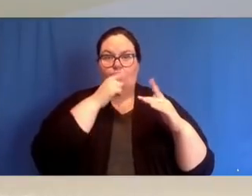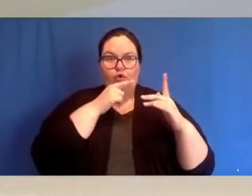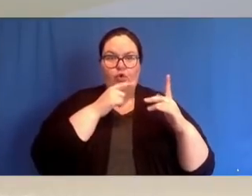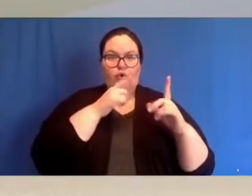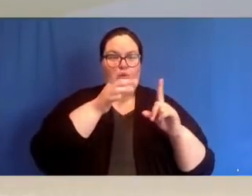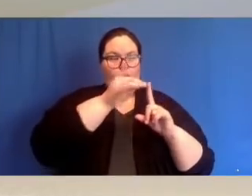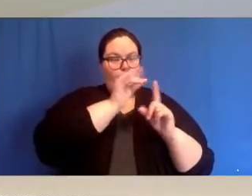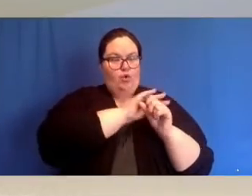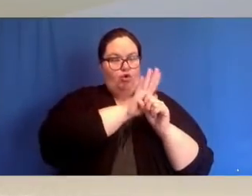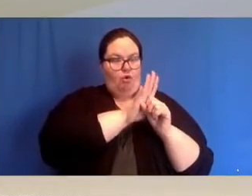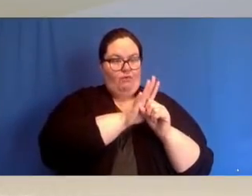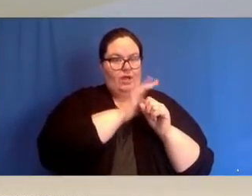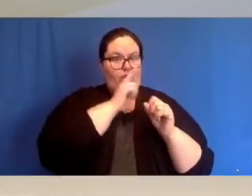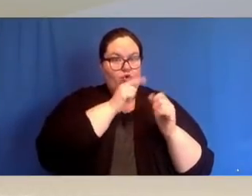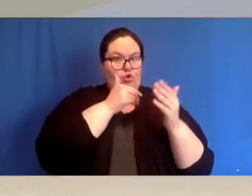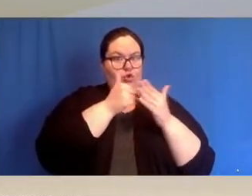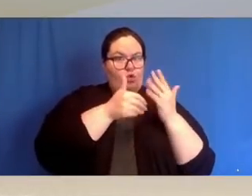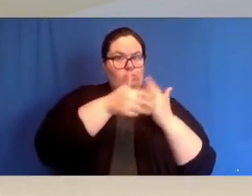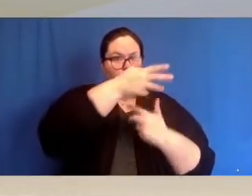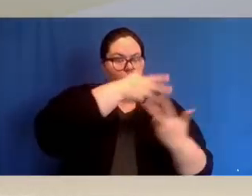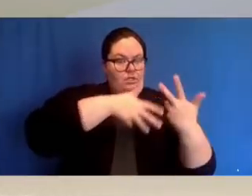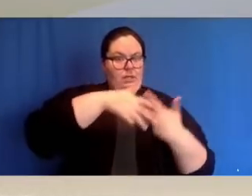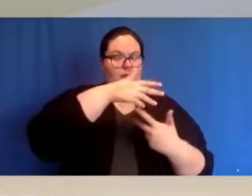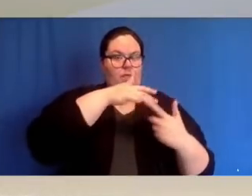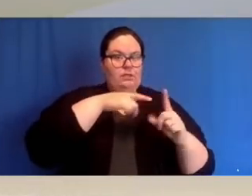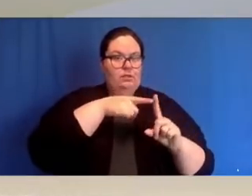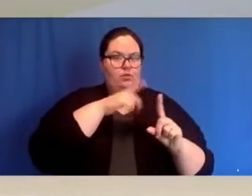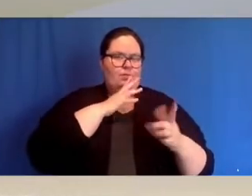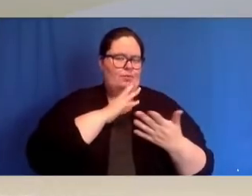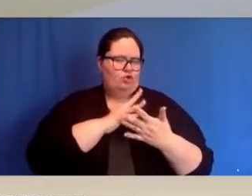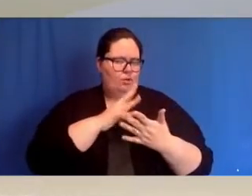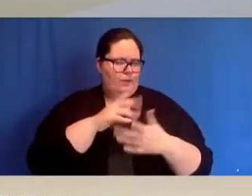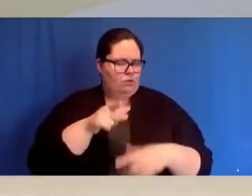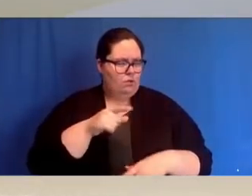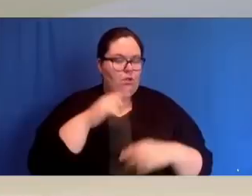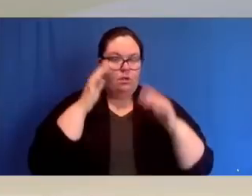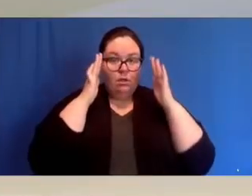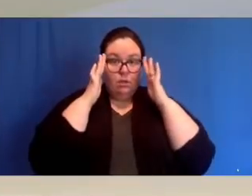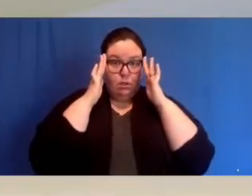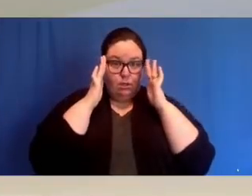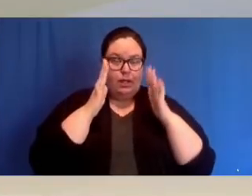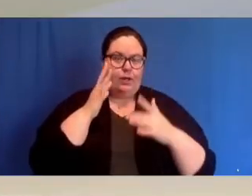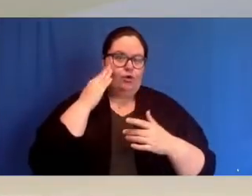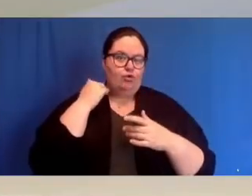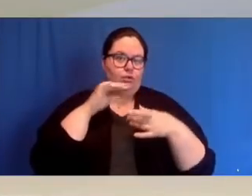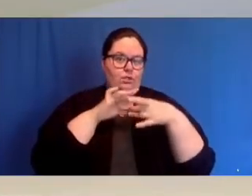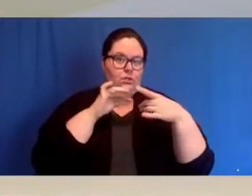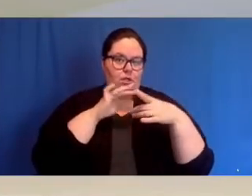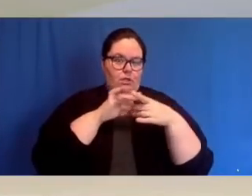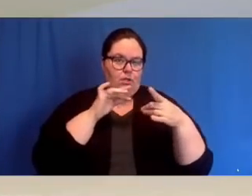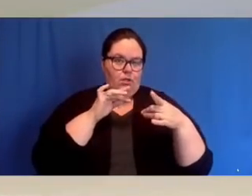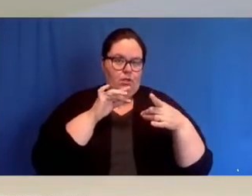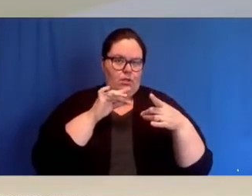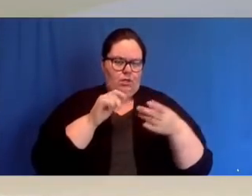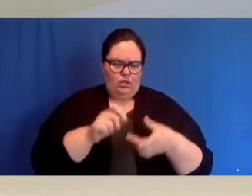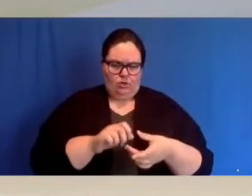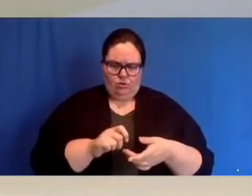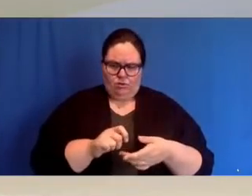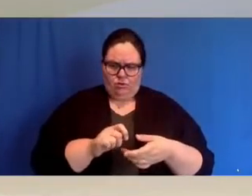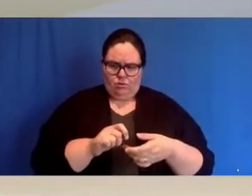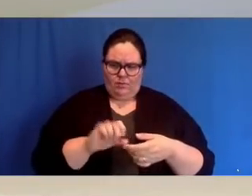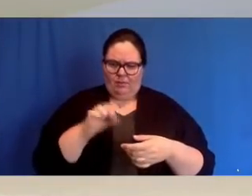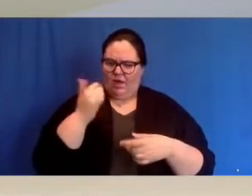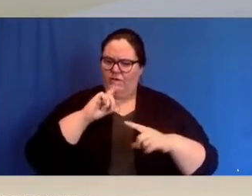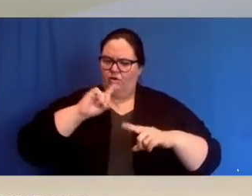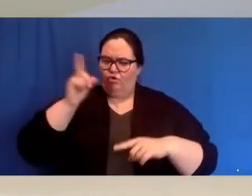may be what you're referring to. And as I mentioned, I think in response to either in the notes or to another